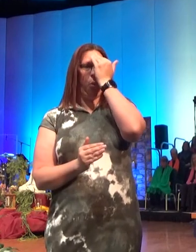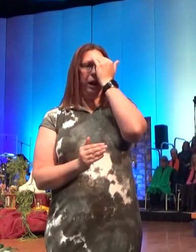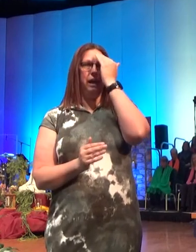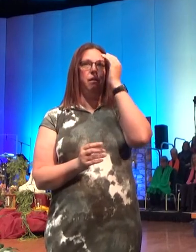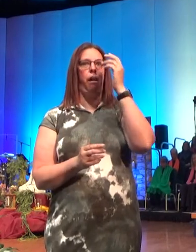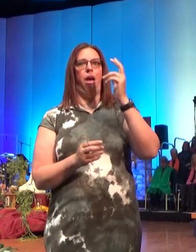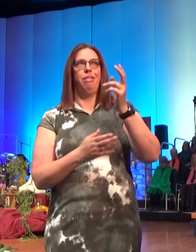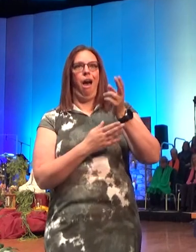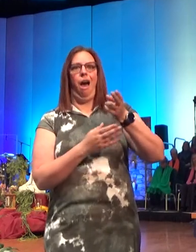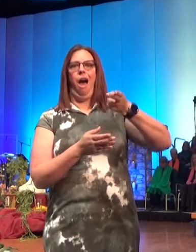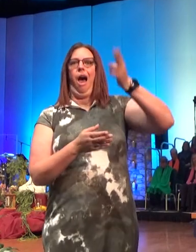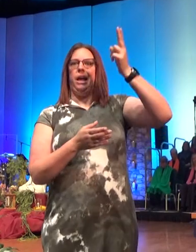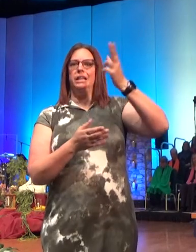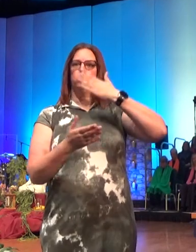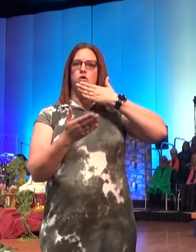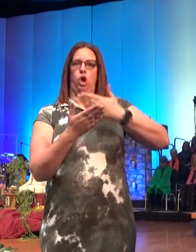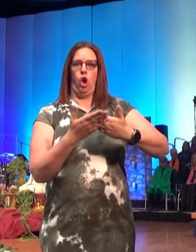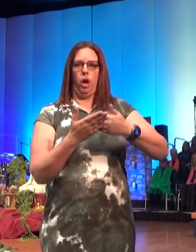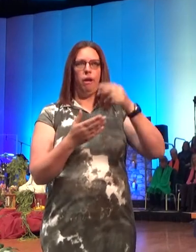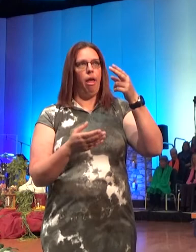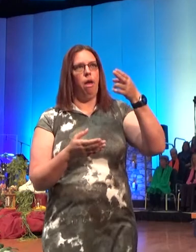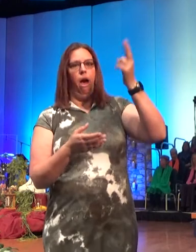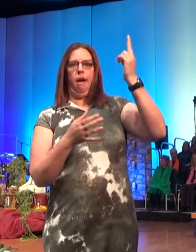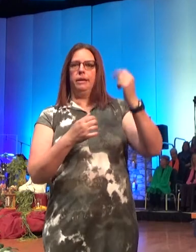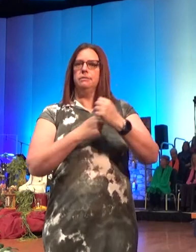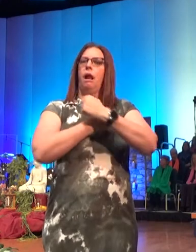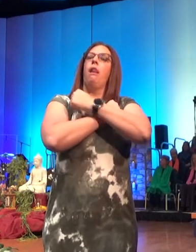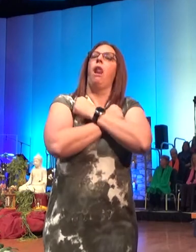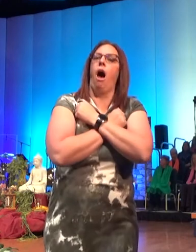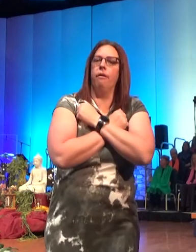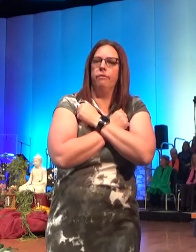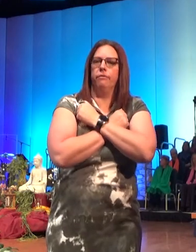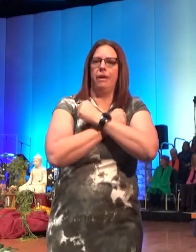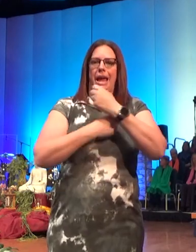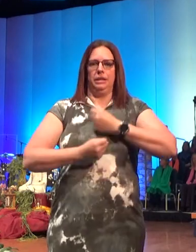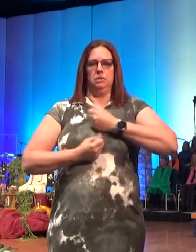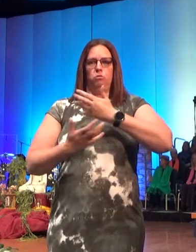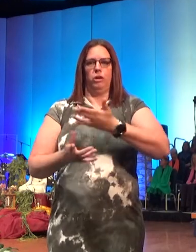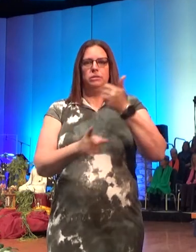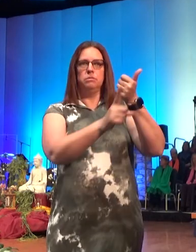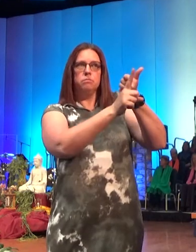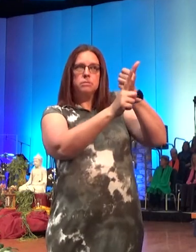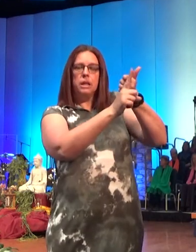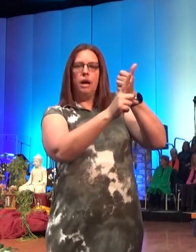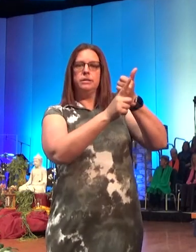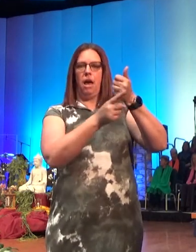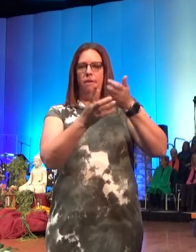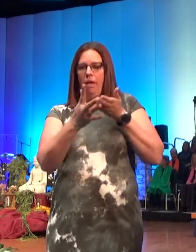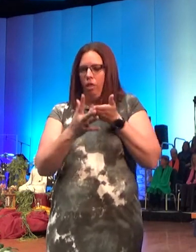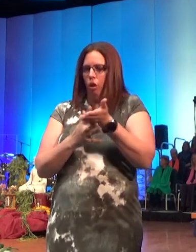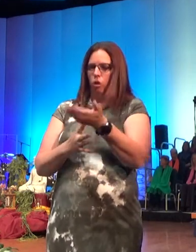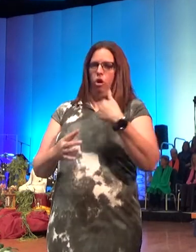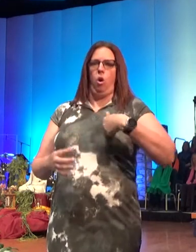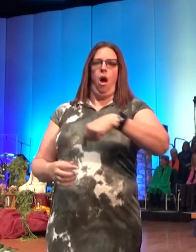love, expressing itself in, through, and as us as one world, one people, right here, right now.